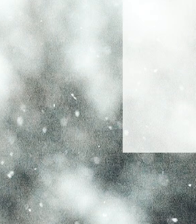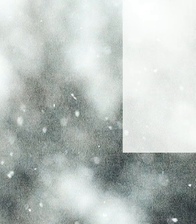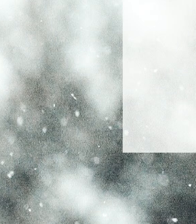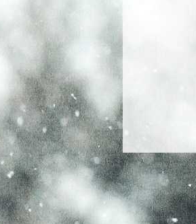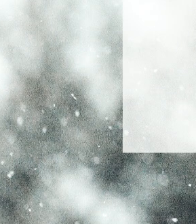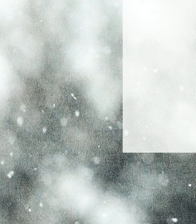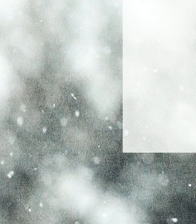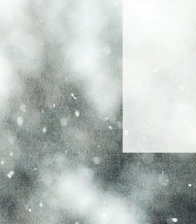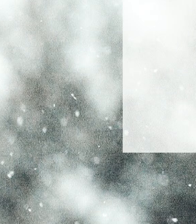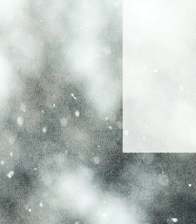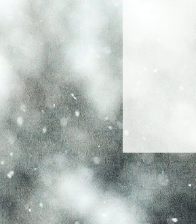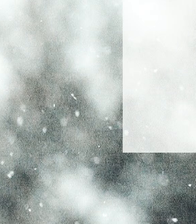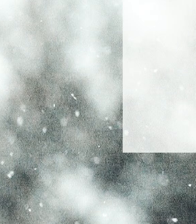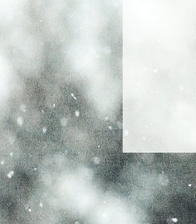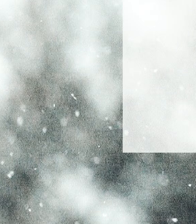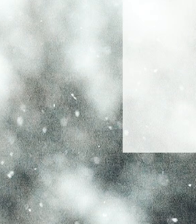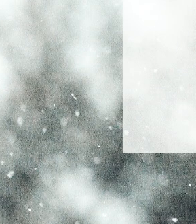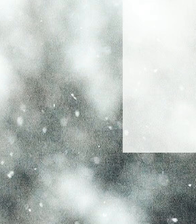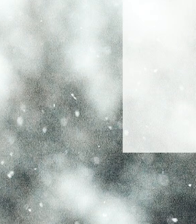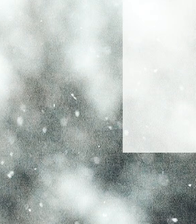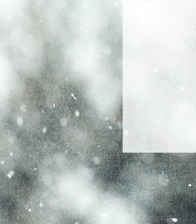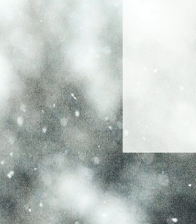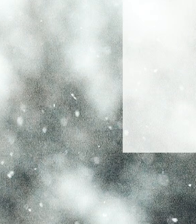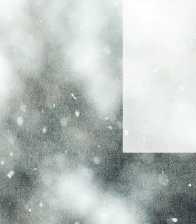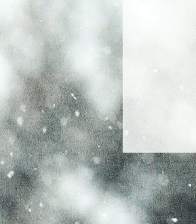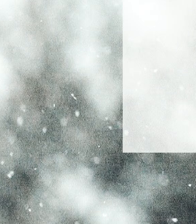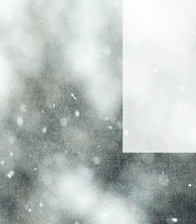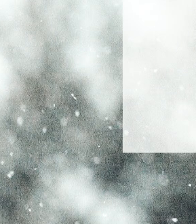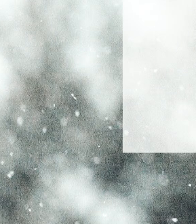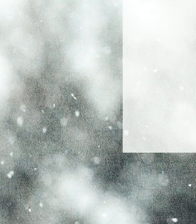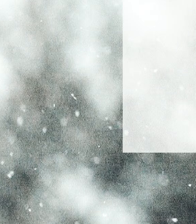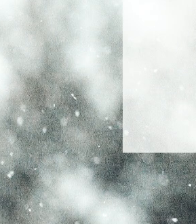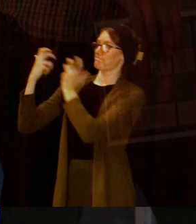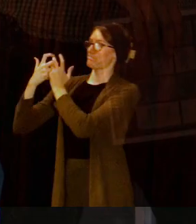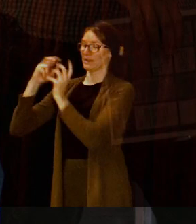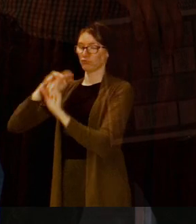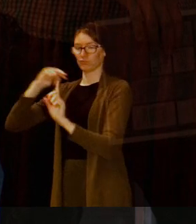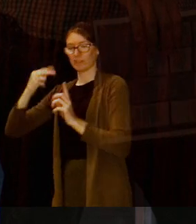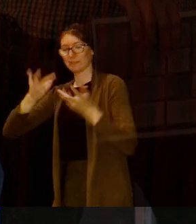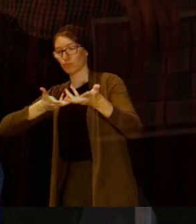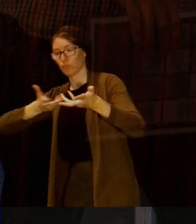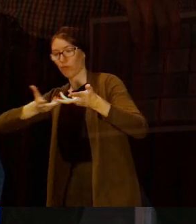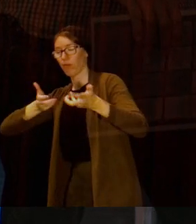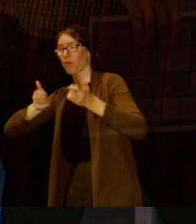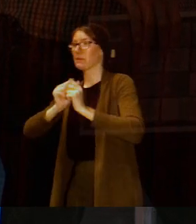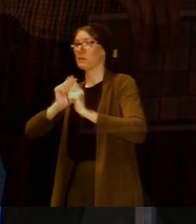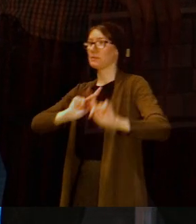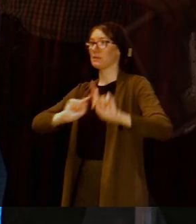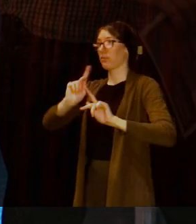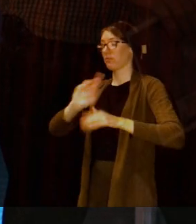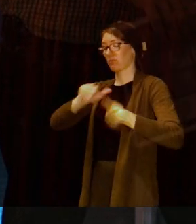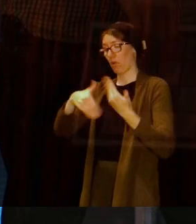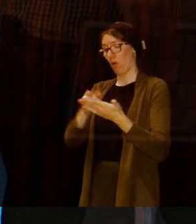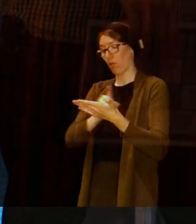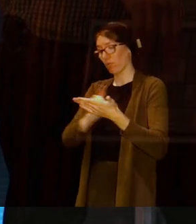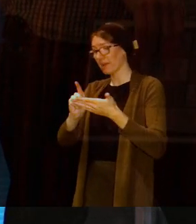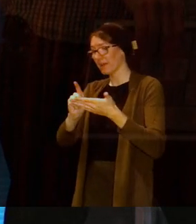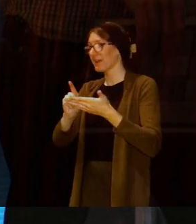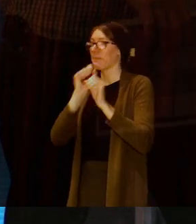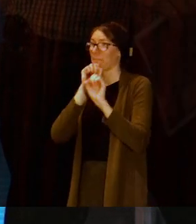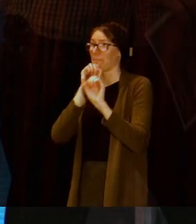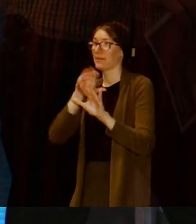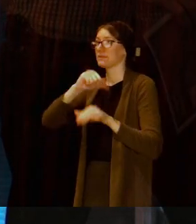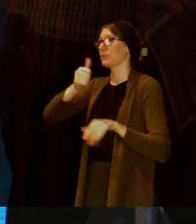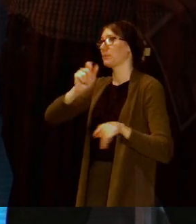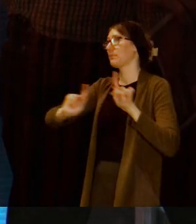having Jesus' eyes as we are interacting with people throughout our week. And maybe these are some ideas that you can use to help bless others in your